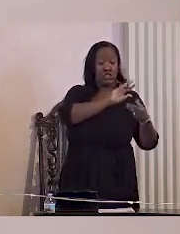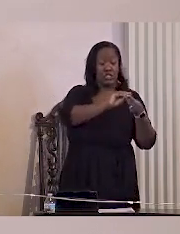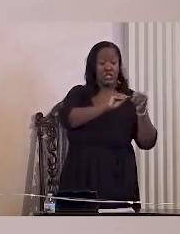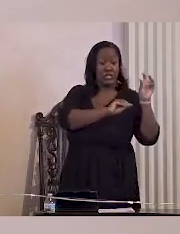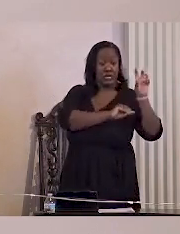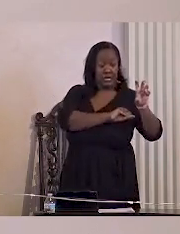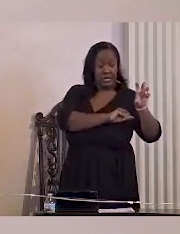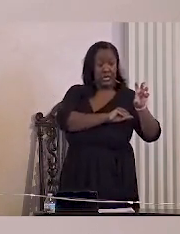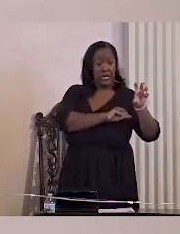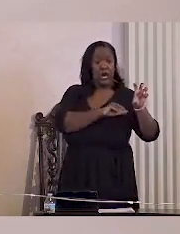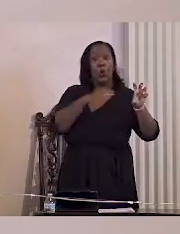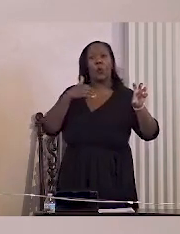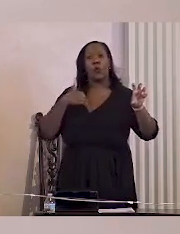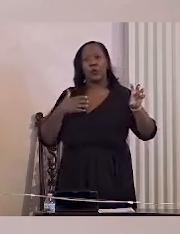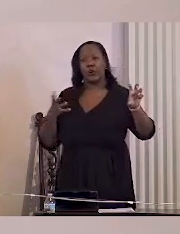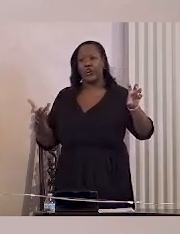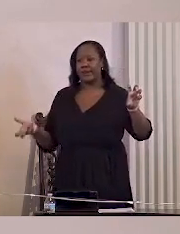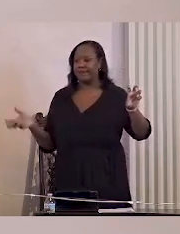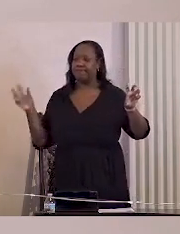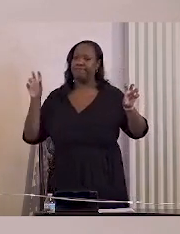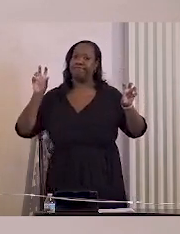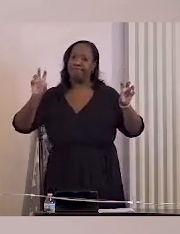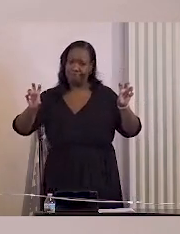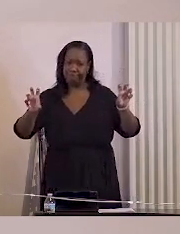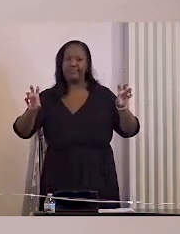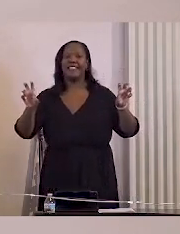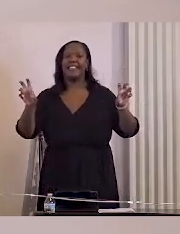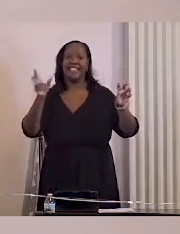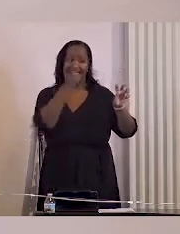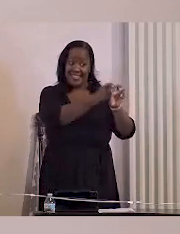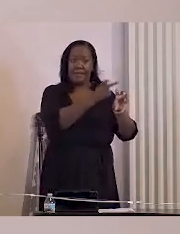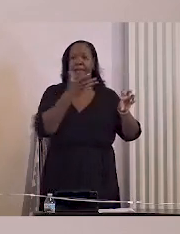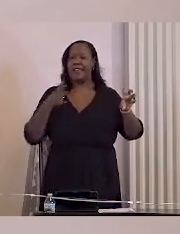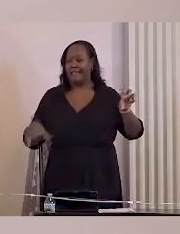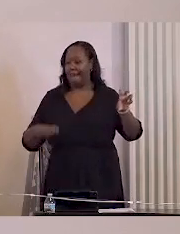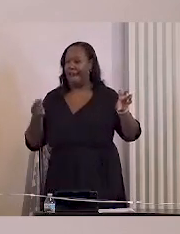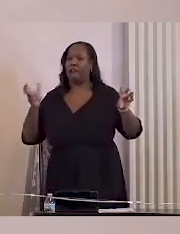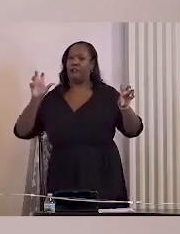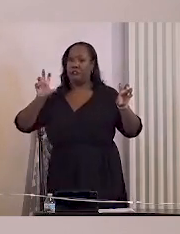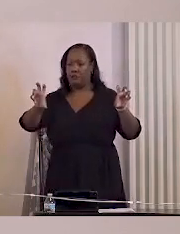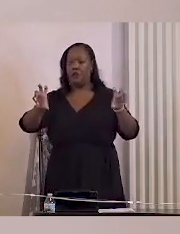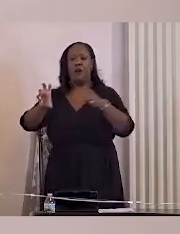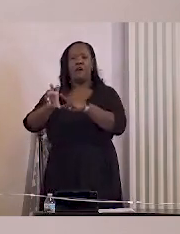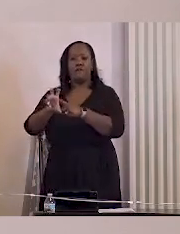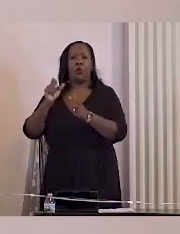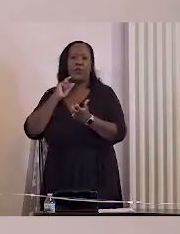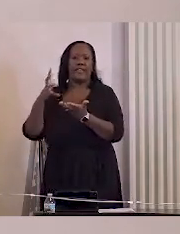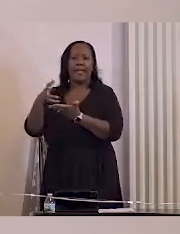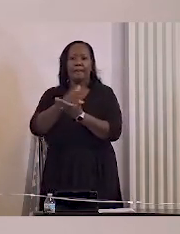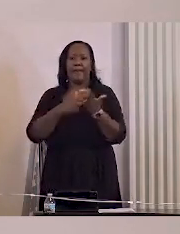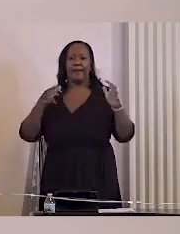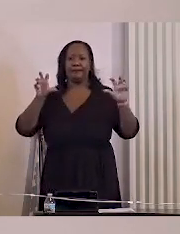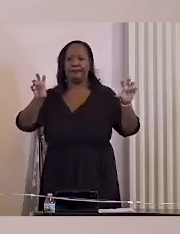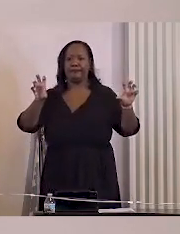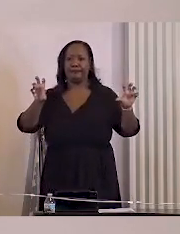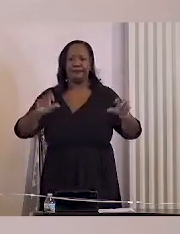generous donation to the capital campaign. If you have not,